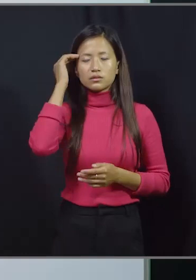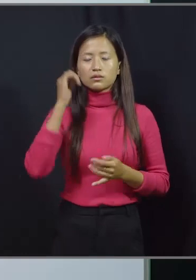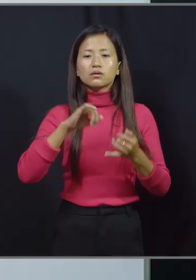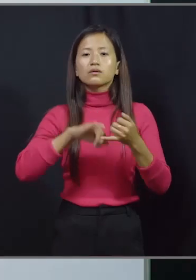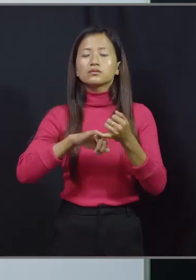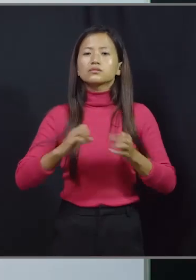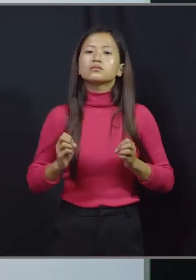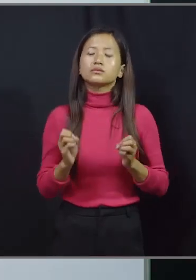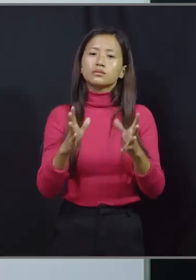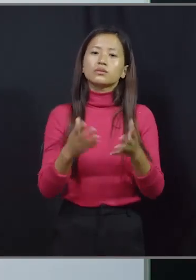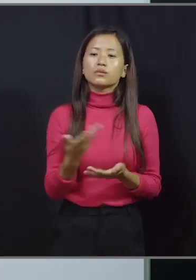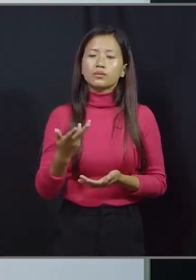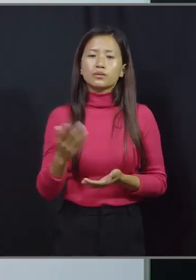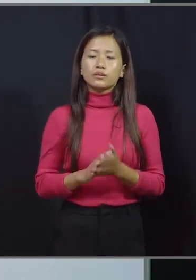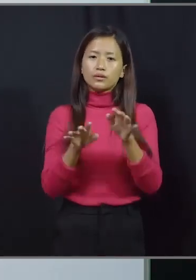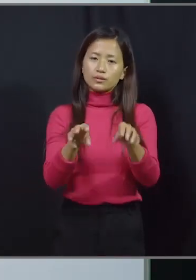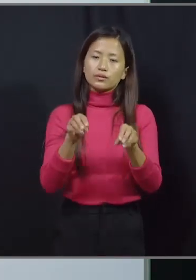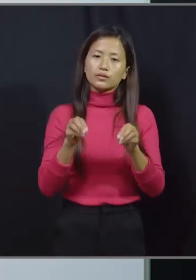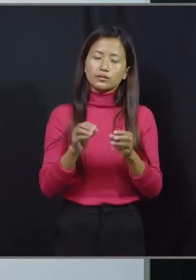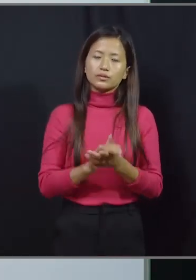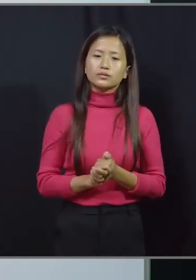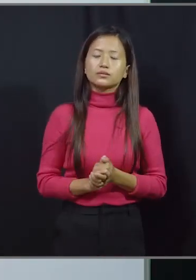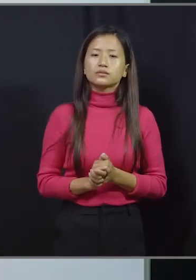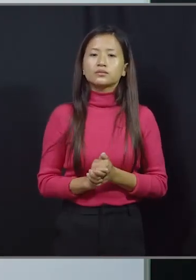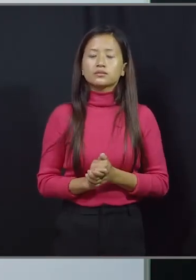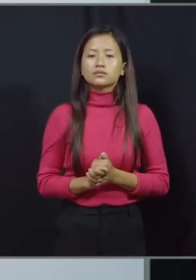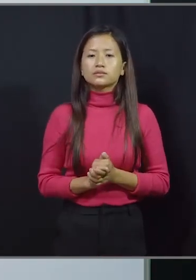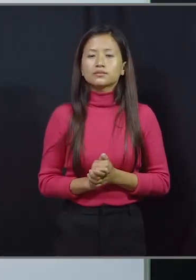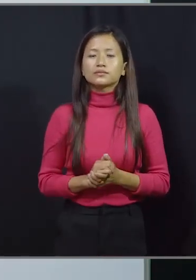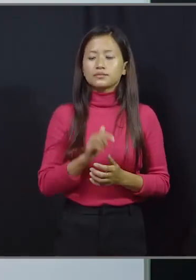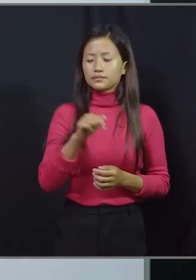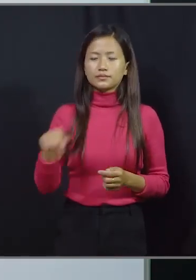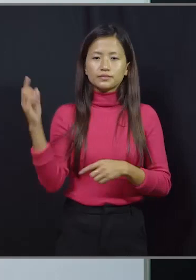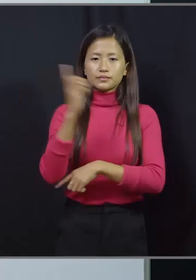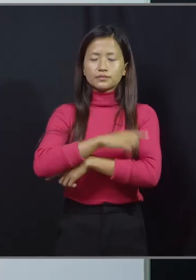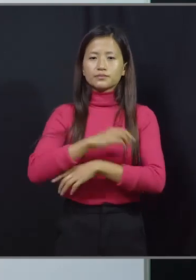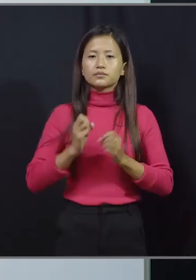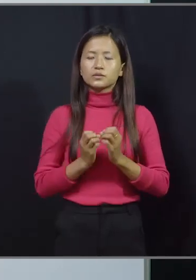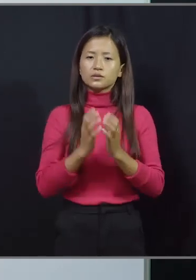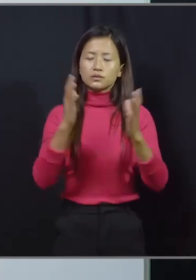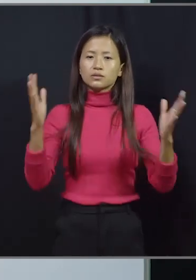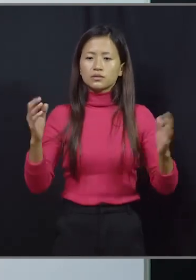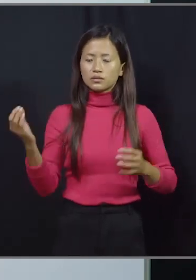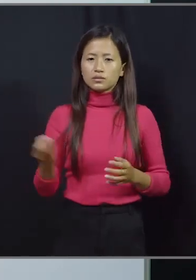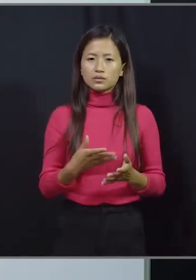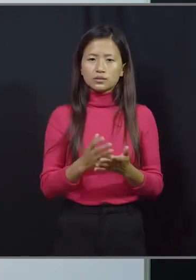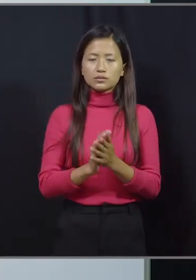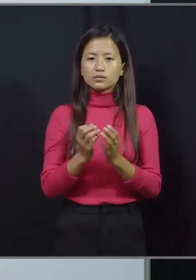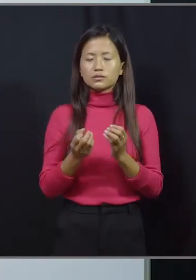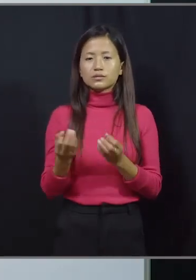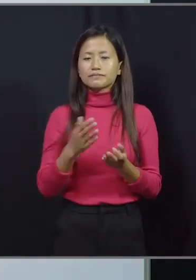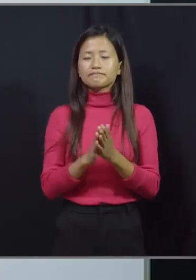sources from where we are getting. These days, we have so many news in social